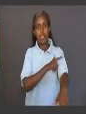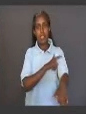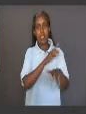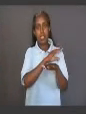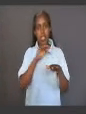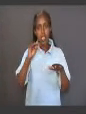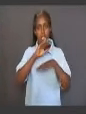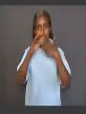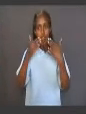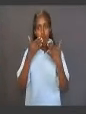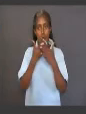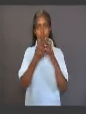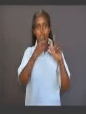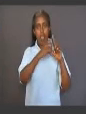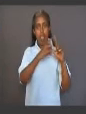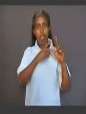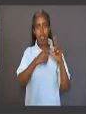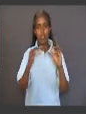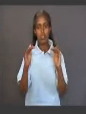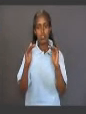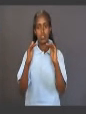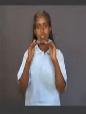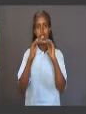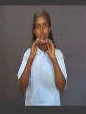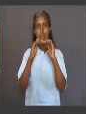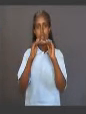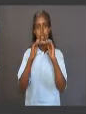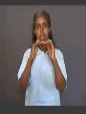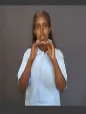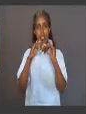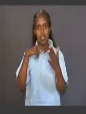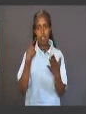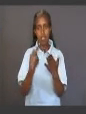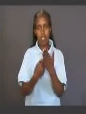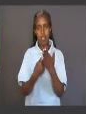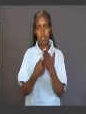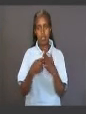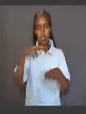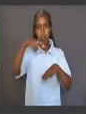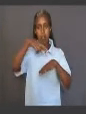and all angles are equal, then